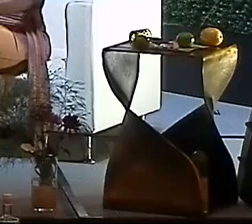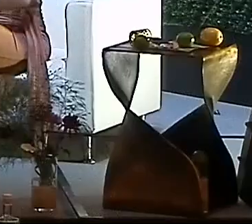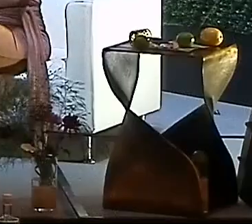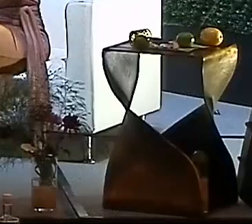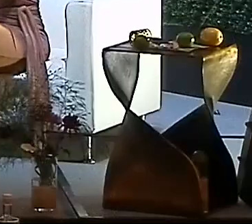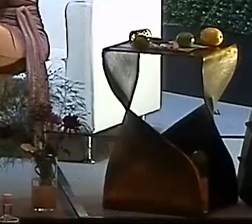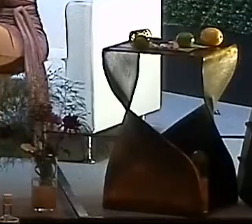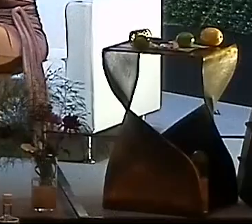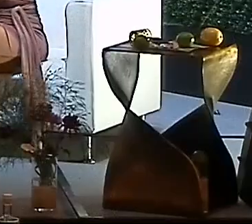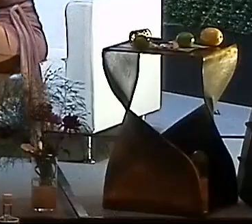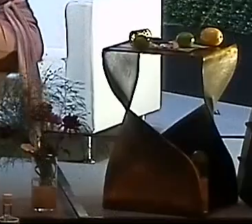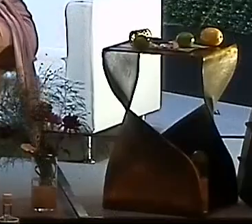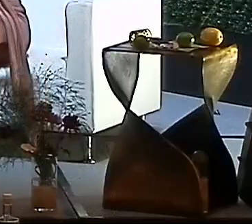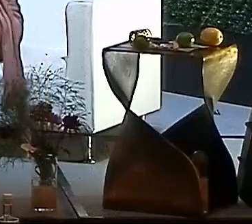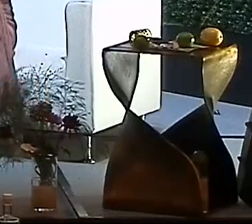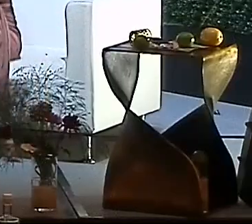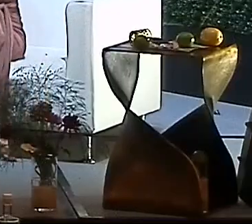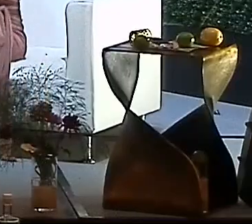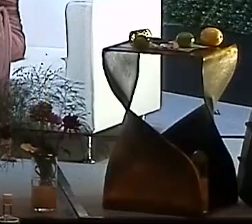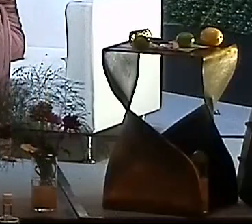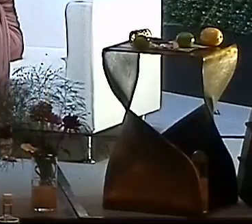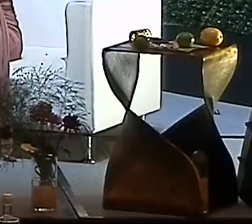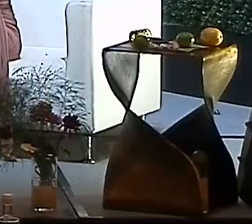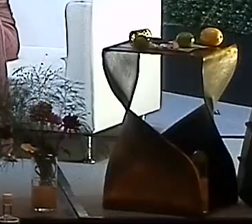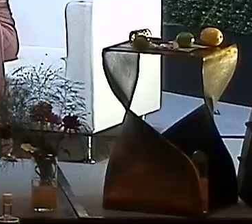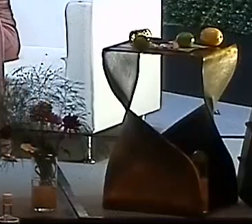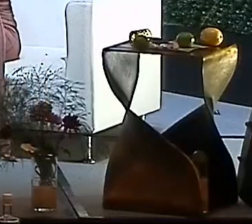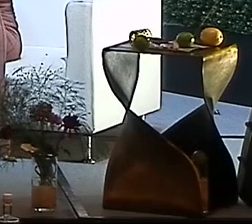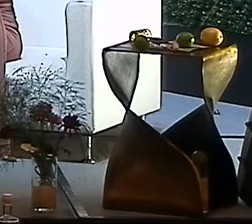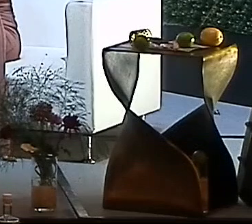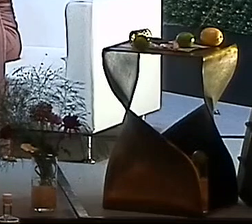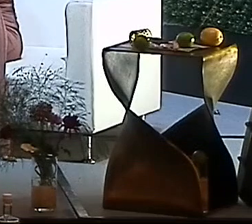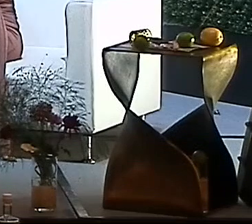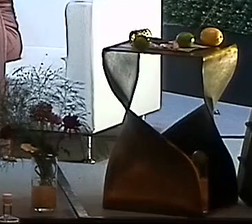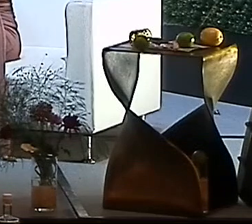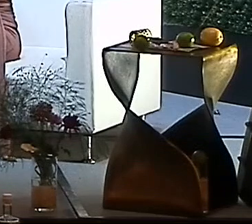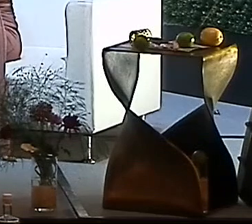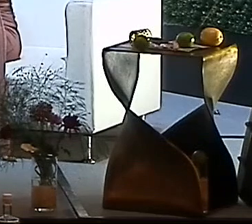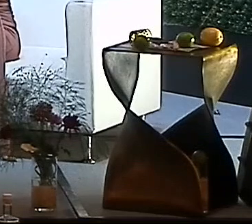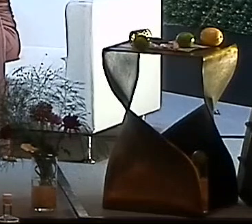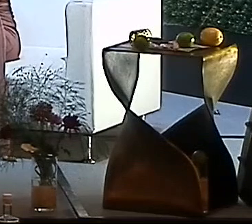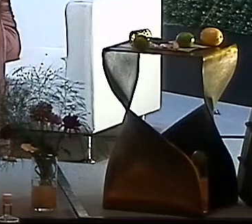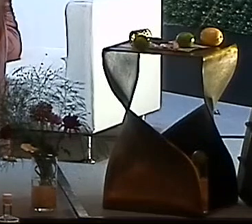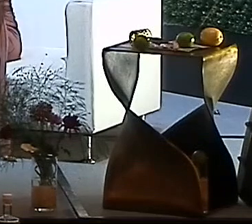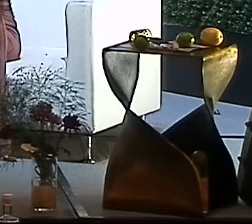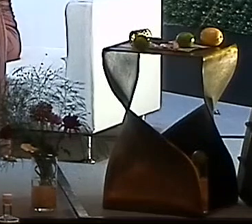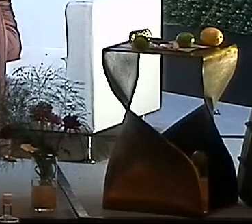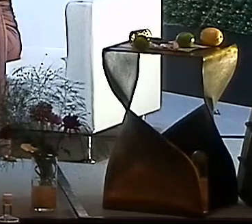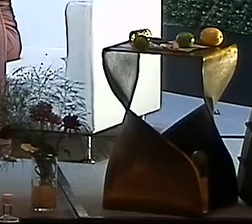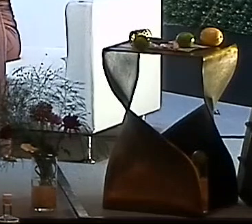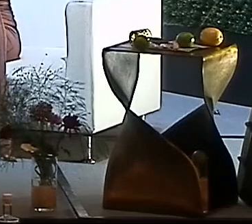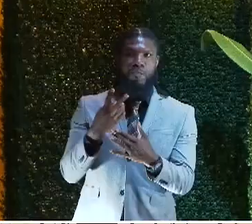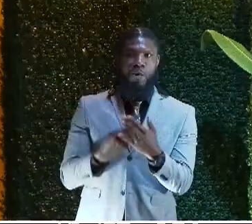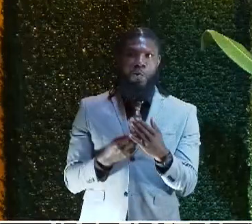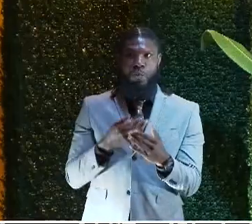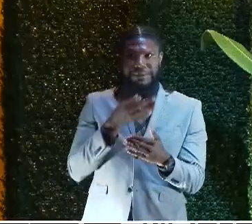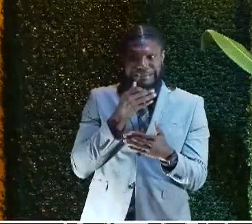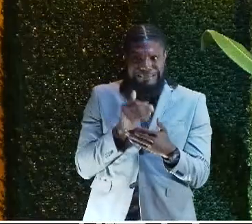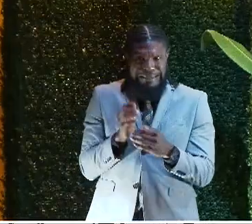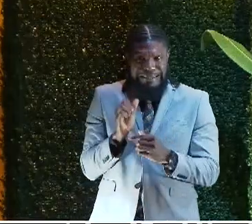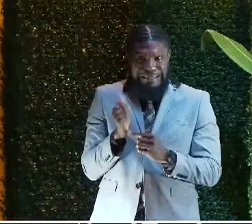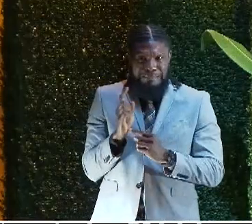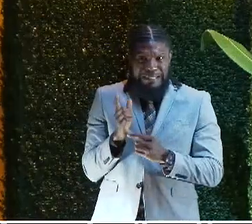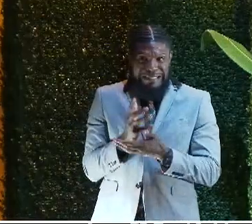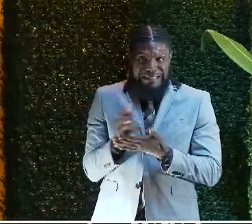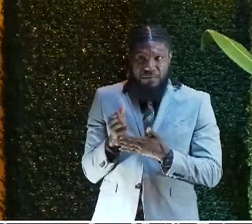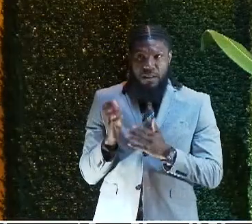because I know. But I'm going to ask you two of them. They're different, but maybe you could address both in our next few minutes. So one